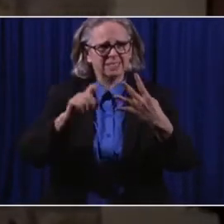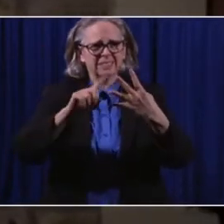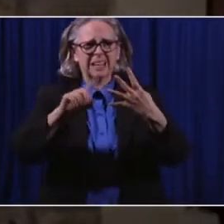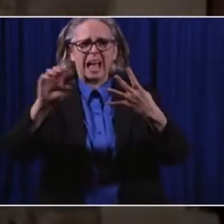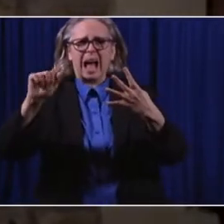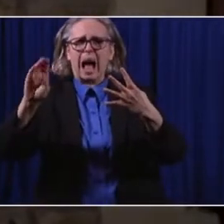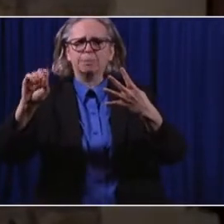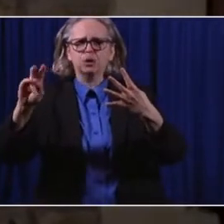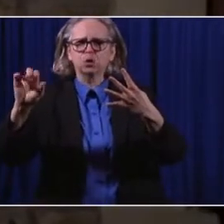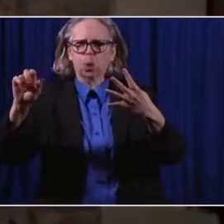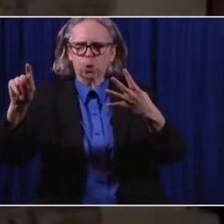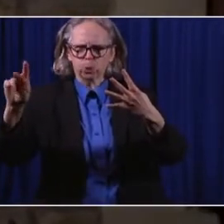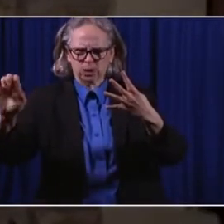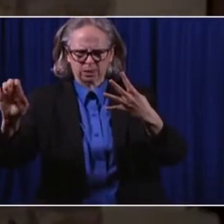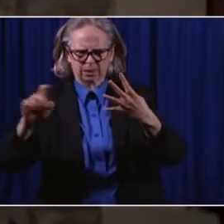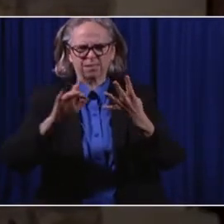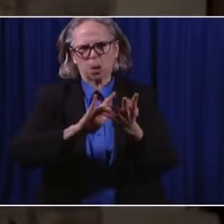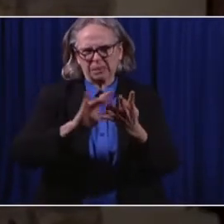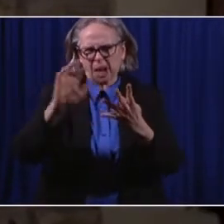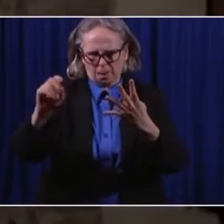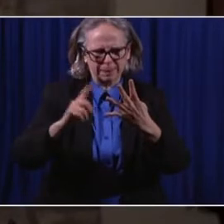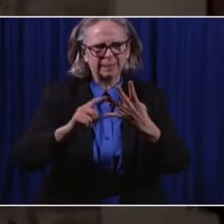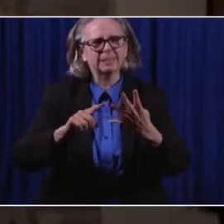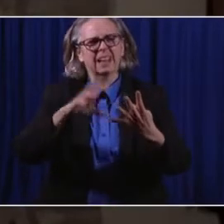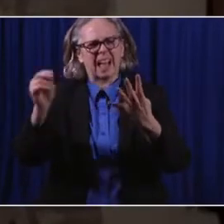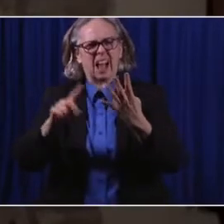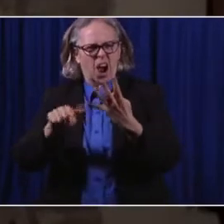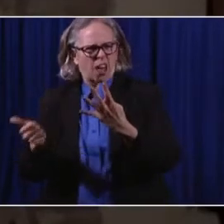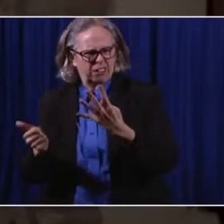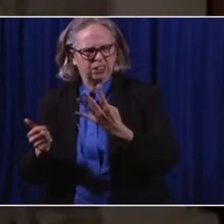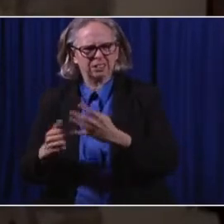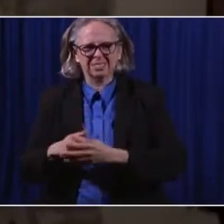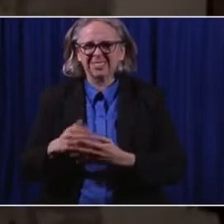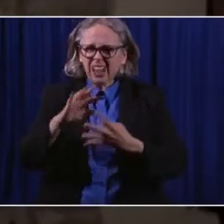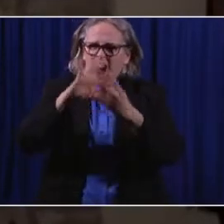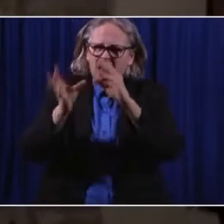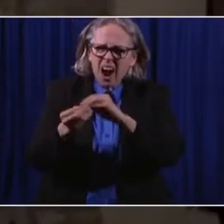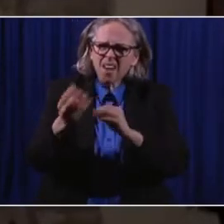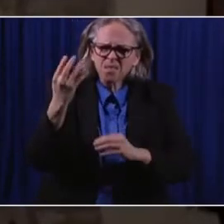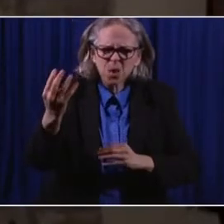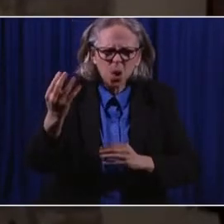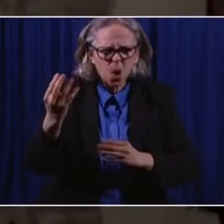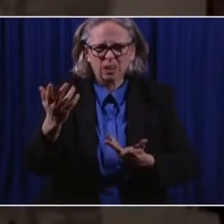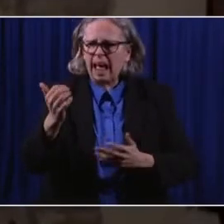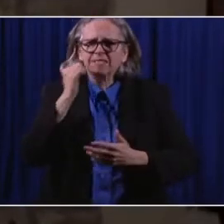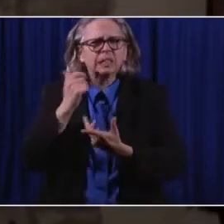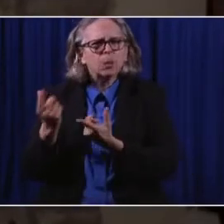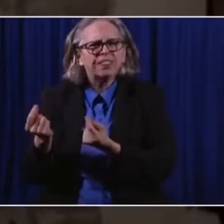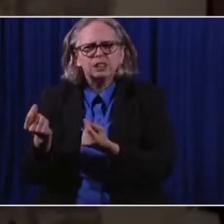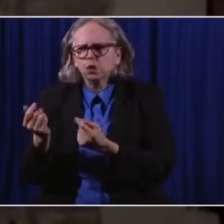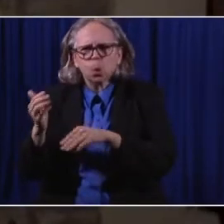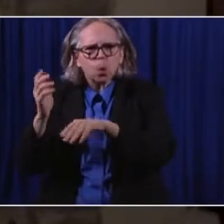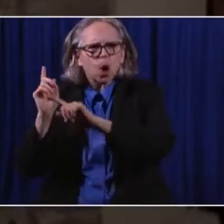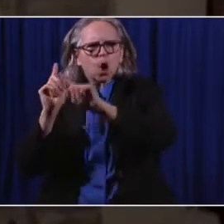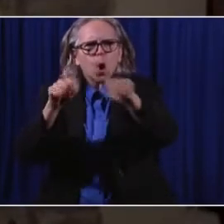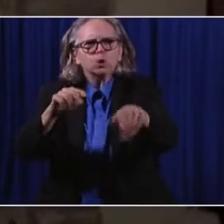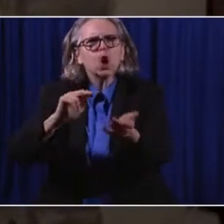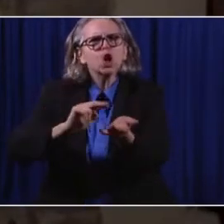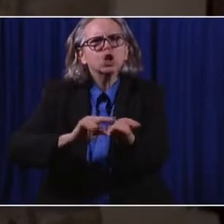homes today, every day, and vaccinating the residents and